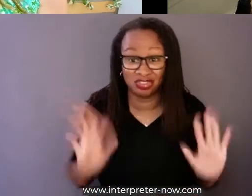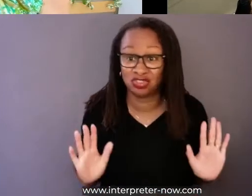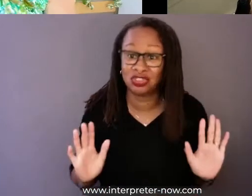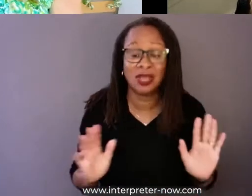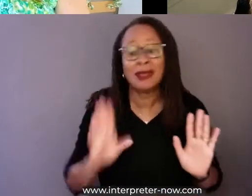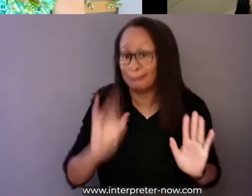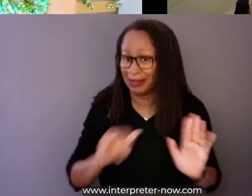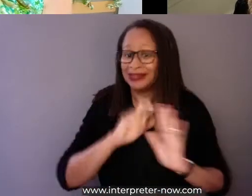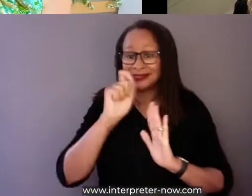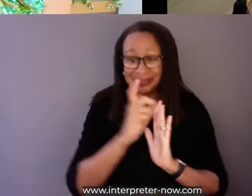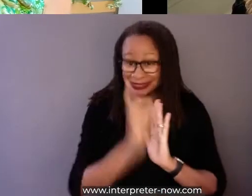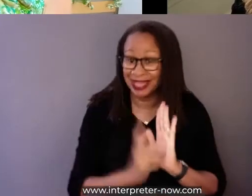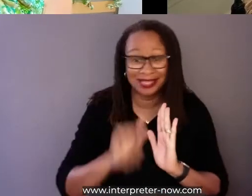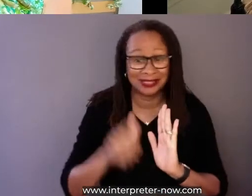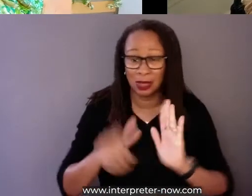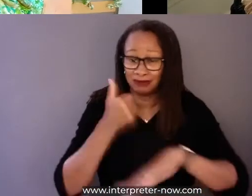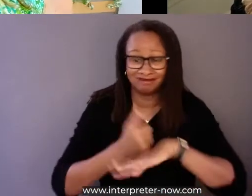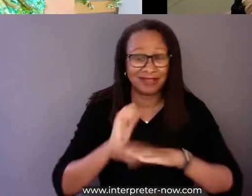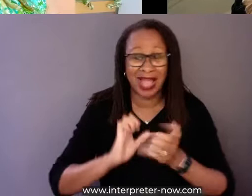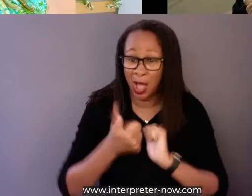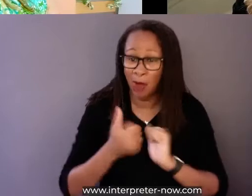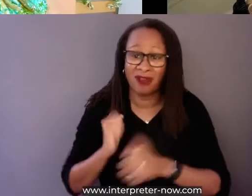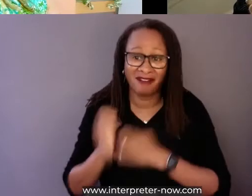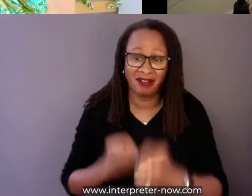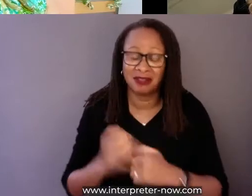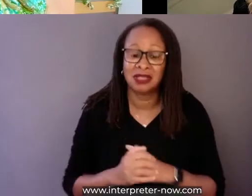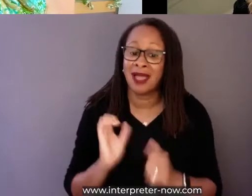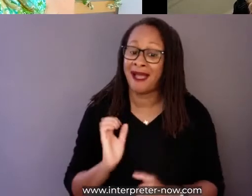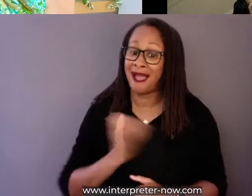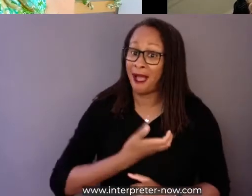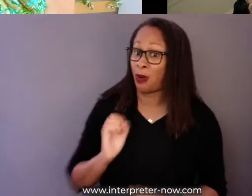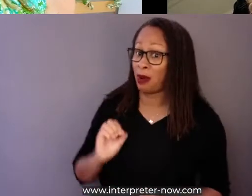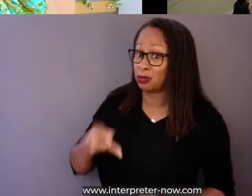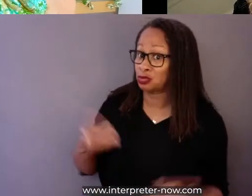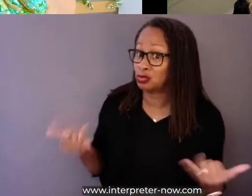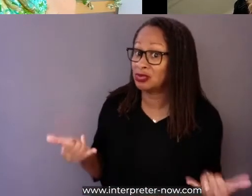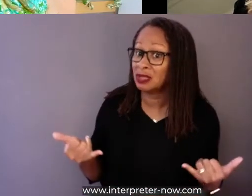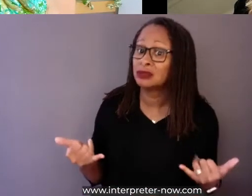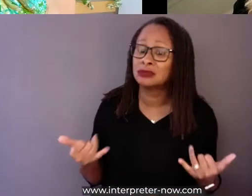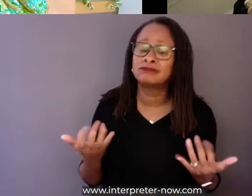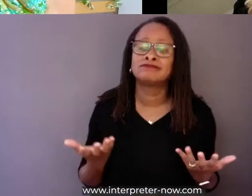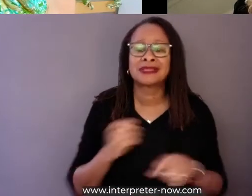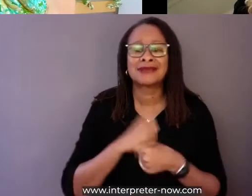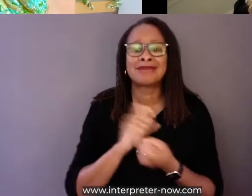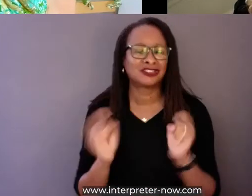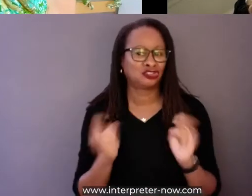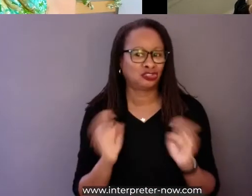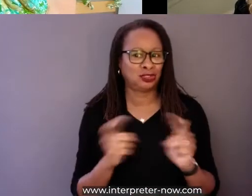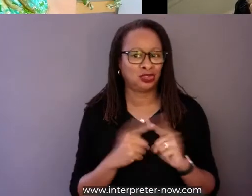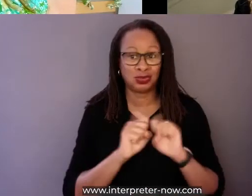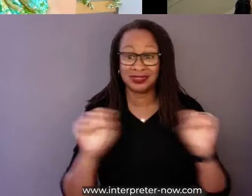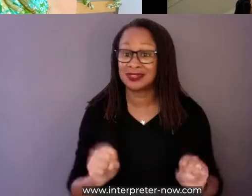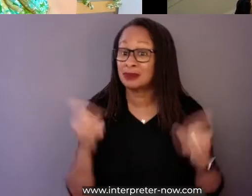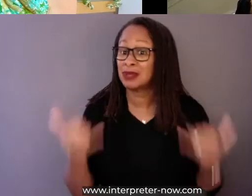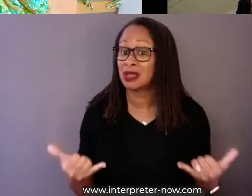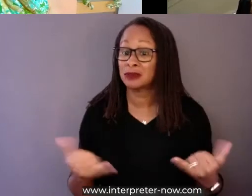by design. And so our opportunity is to make adjustments to that.